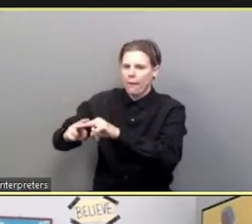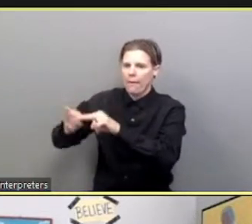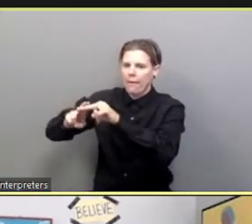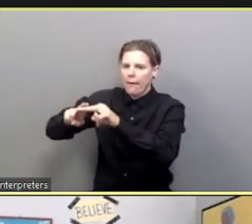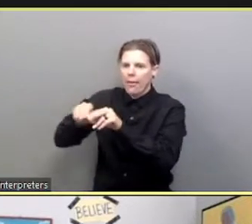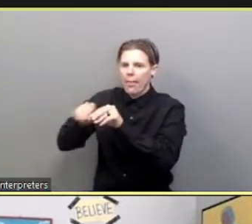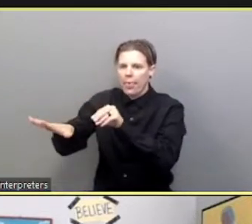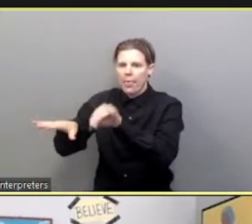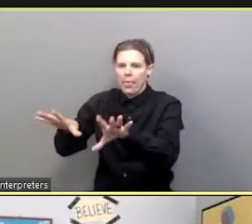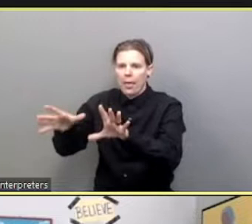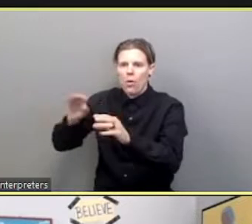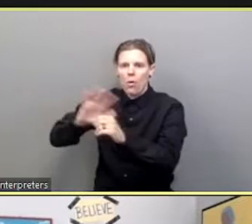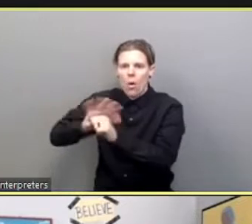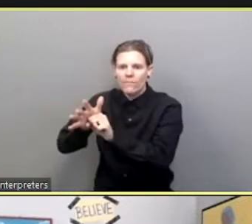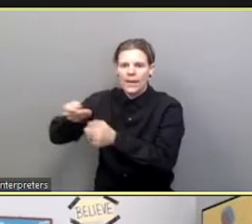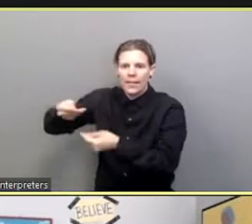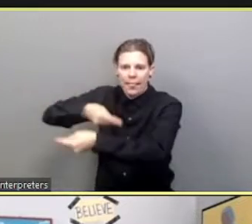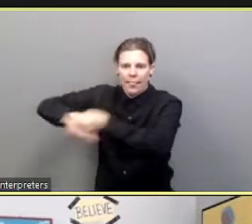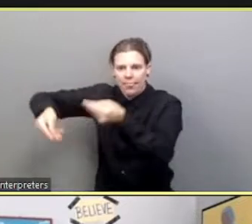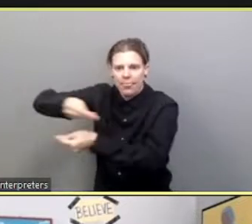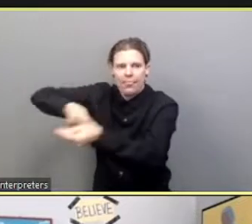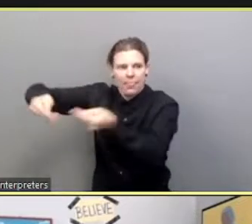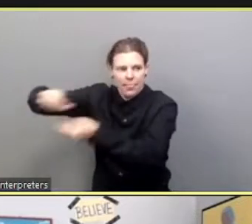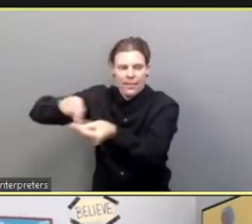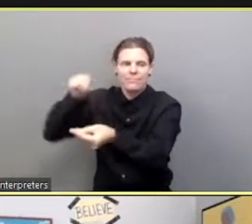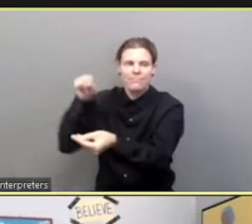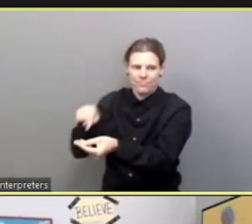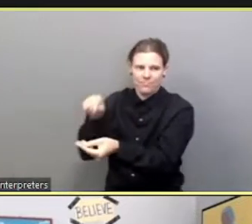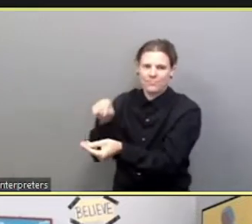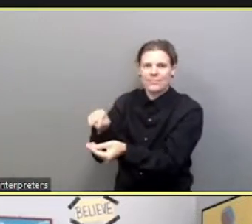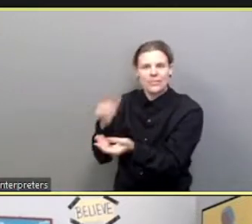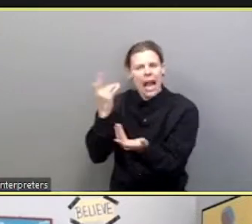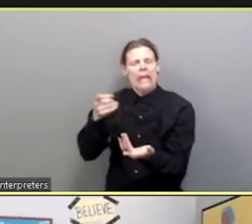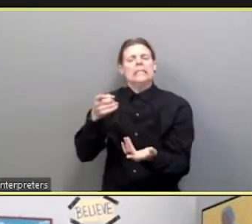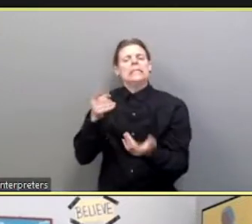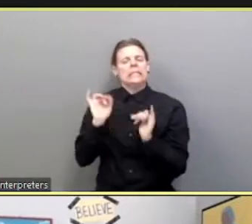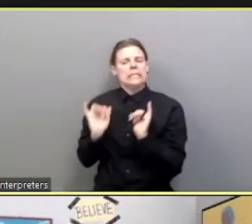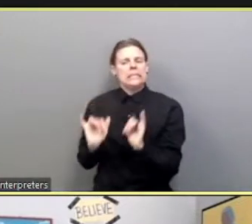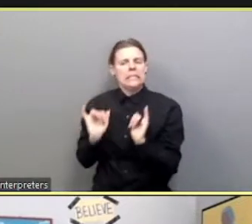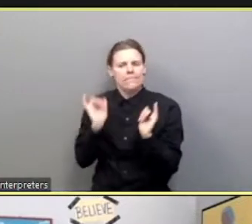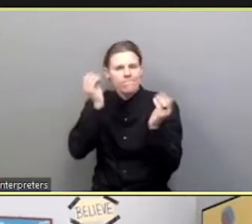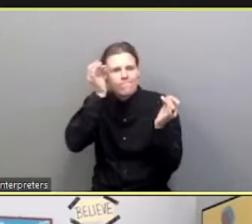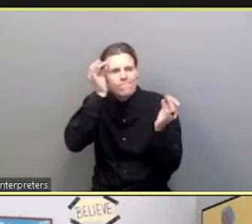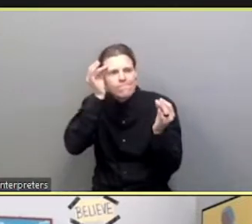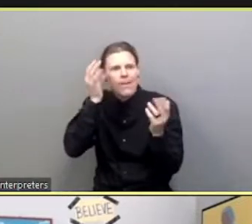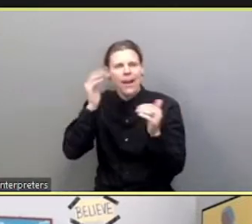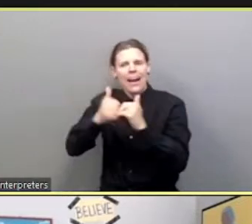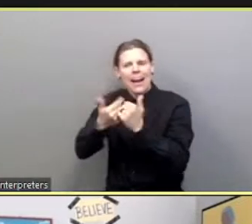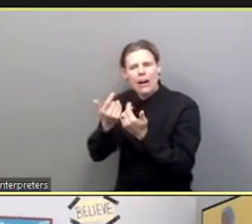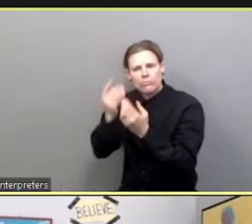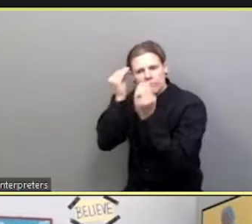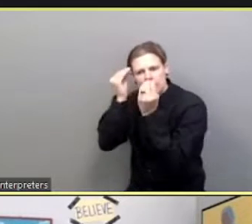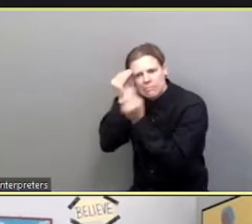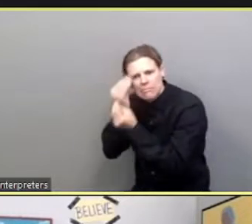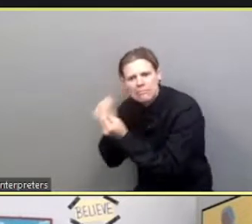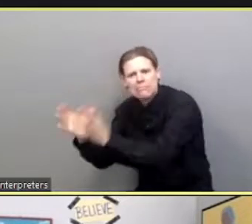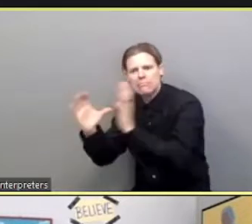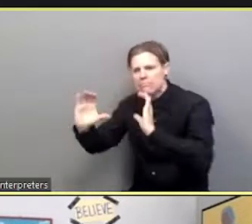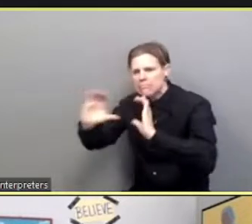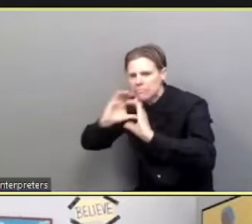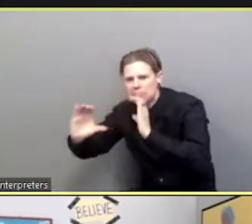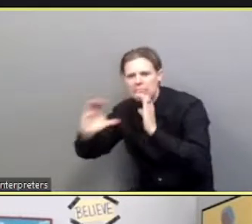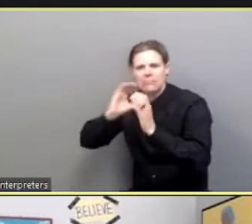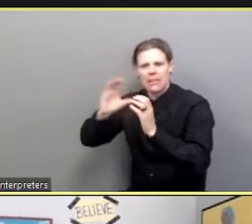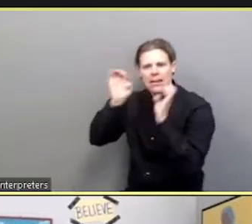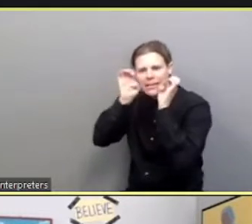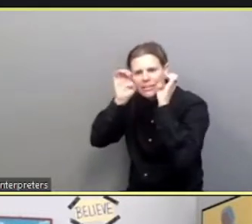really think about how we can reach out to people, talk to our trusted people who are trusted in our community, and get our